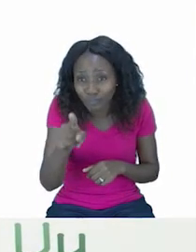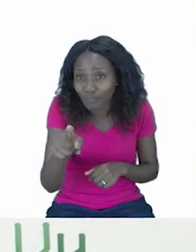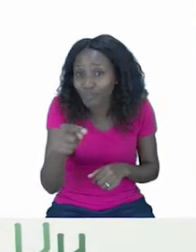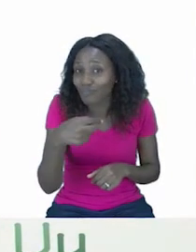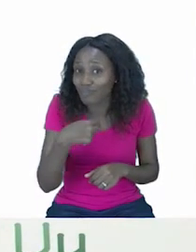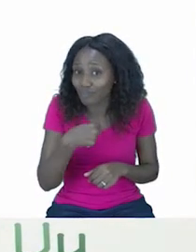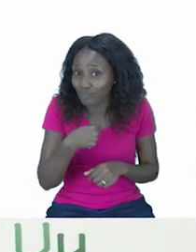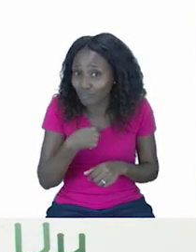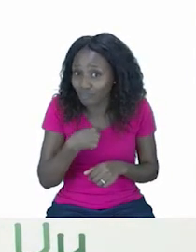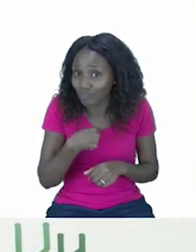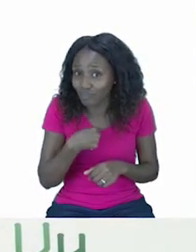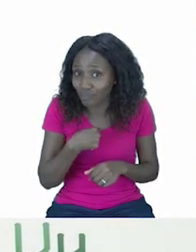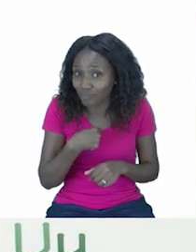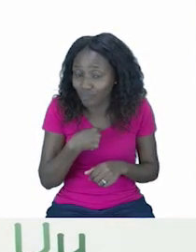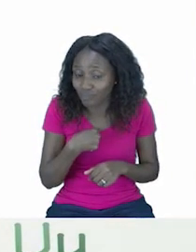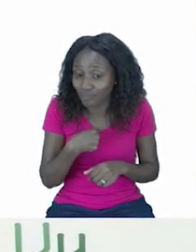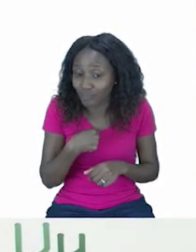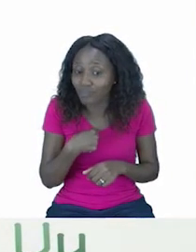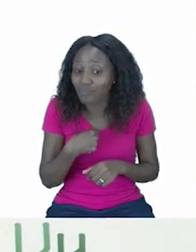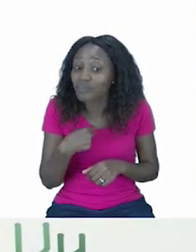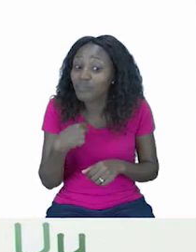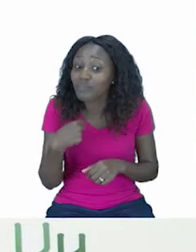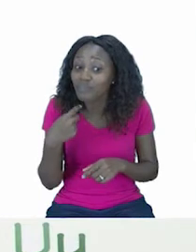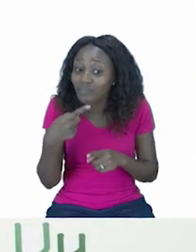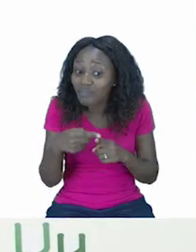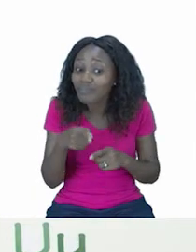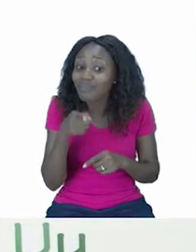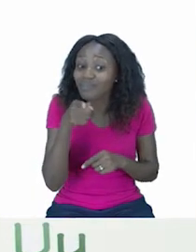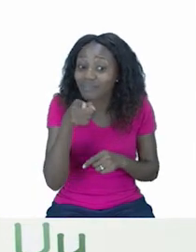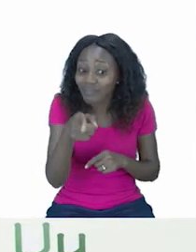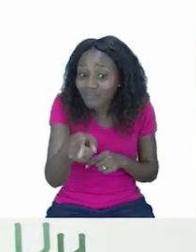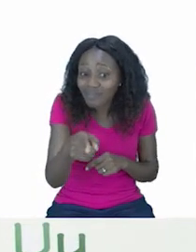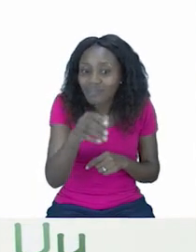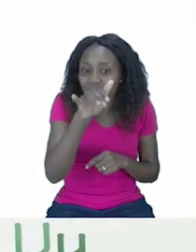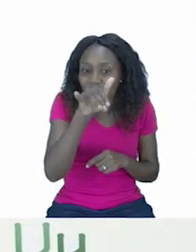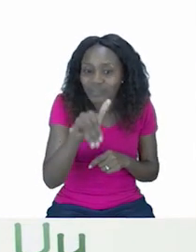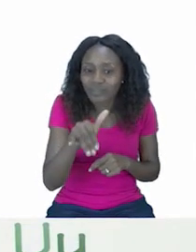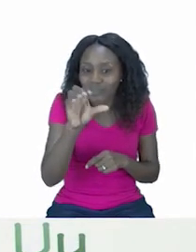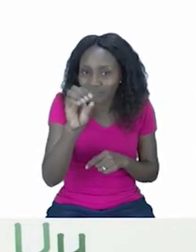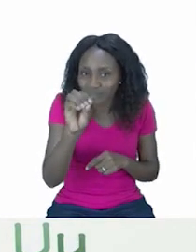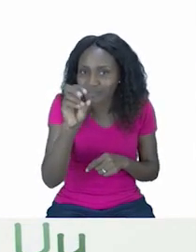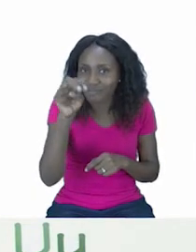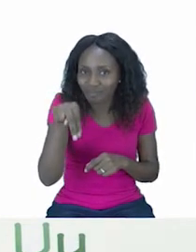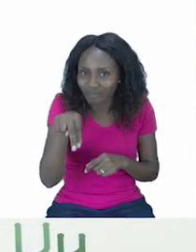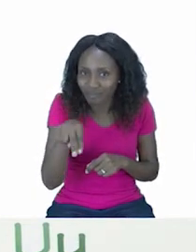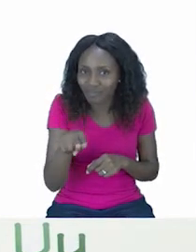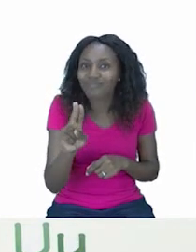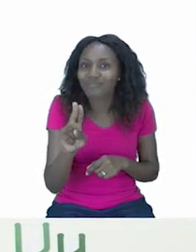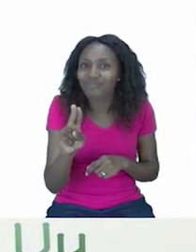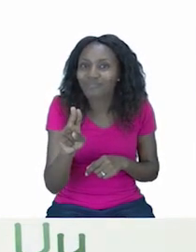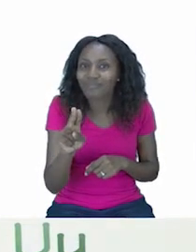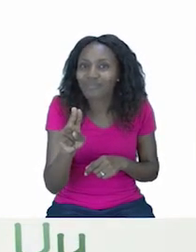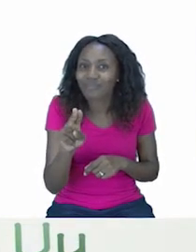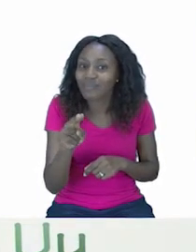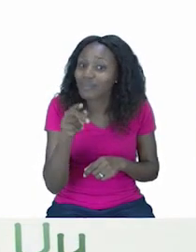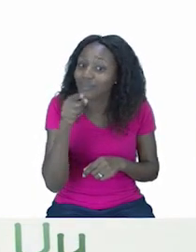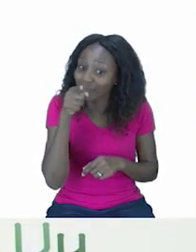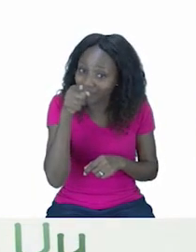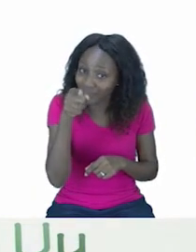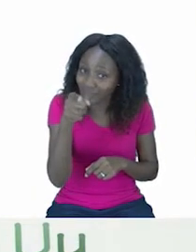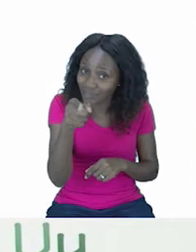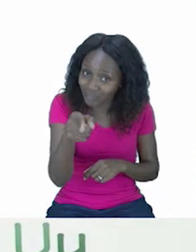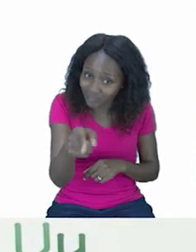we point to the next person and say you. Everybody point to me and